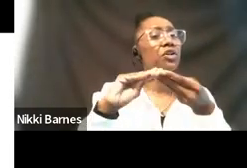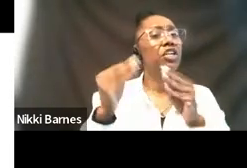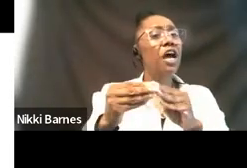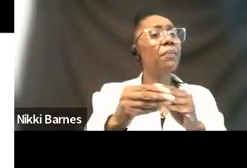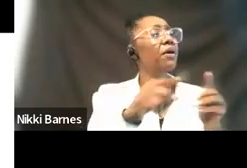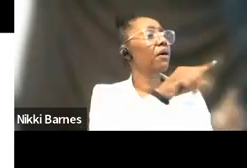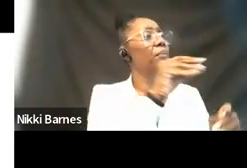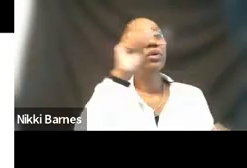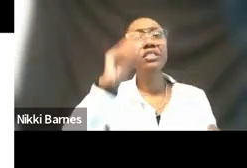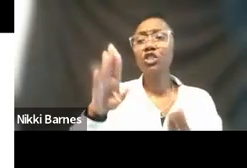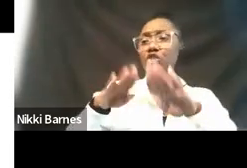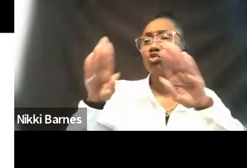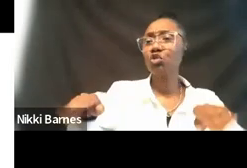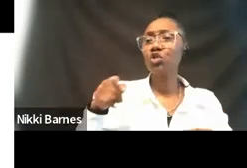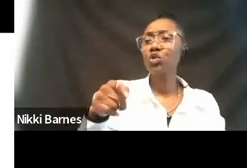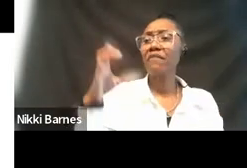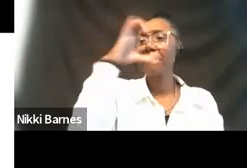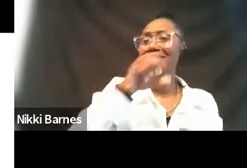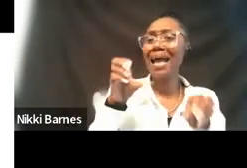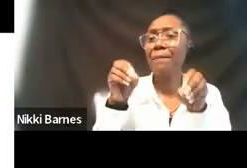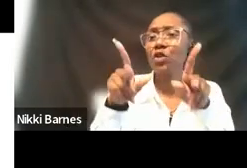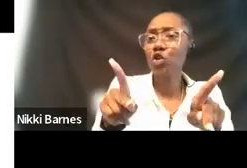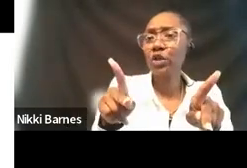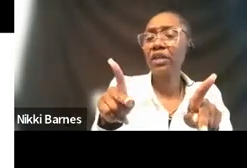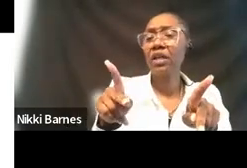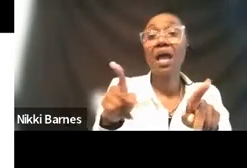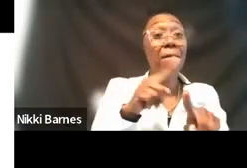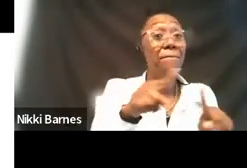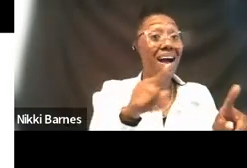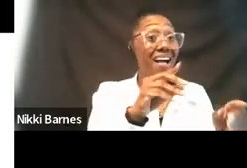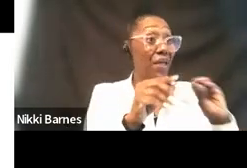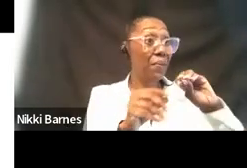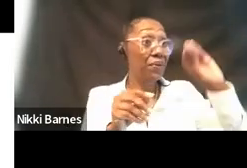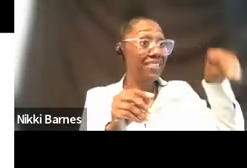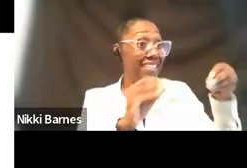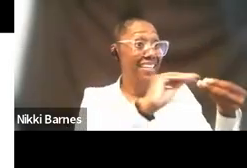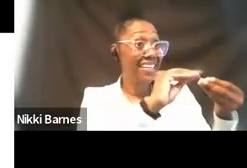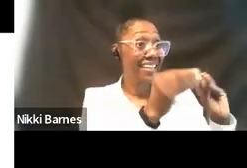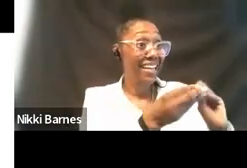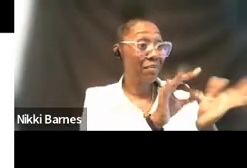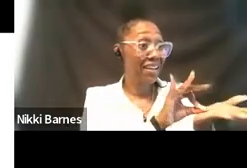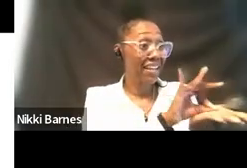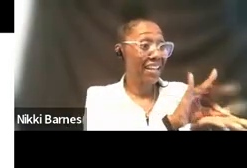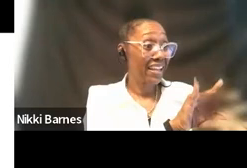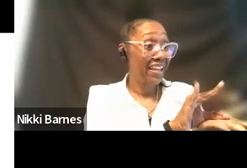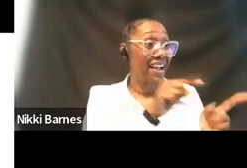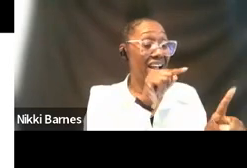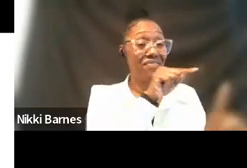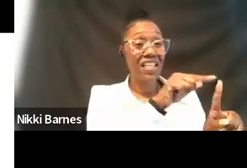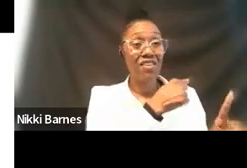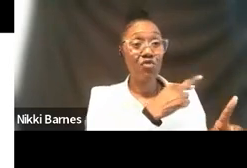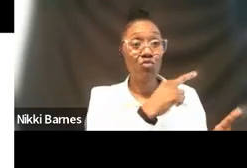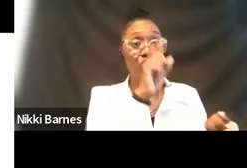based on poverty. But what those numbers will not tell you is if some of those children have mitigated their risk by having